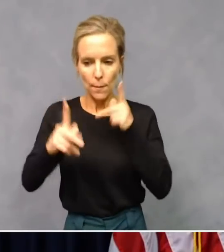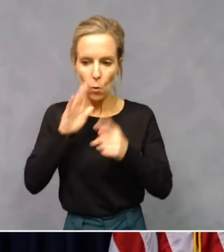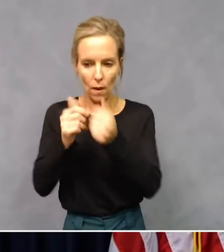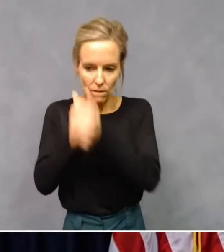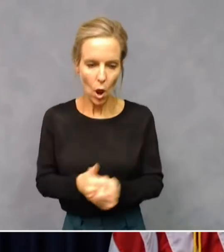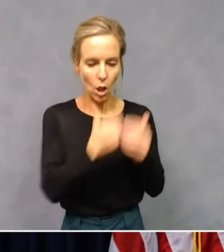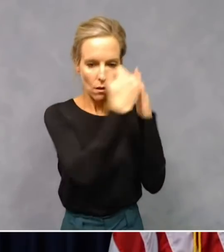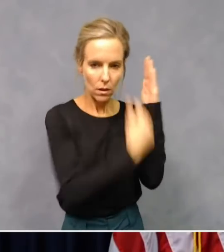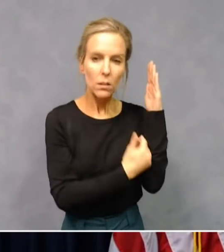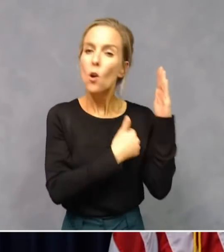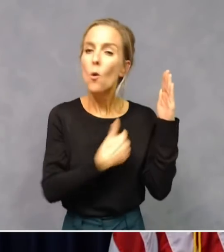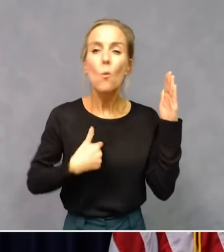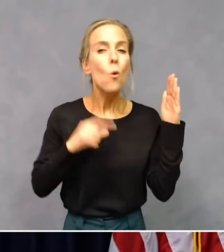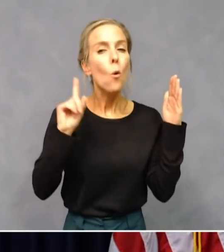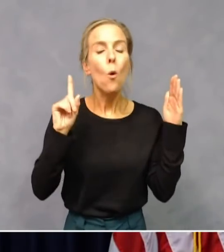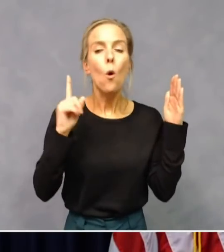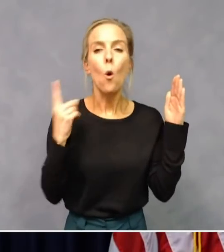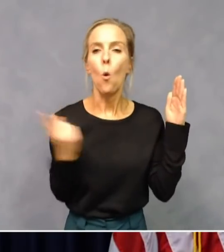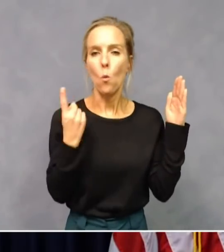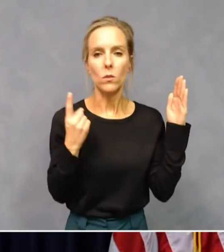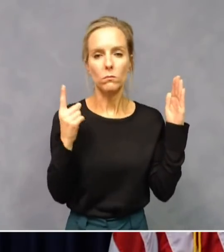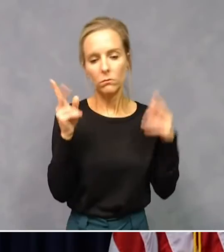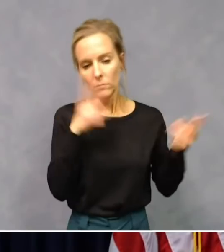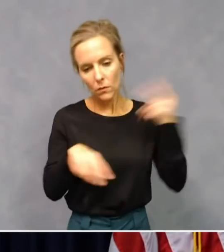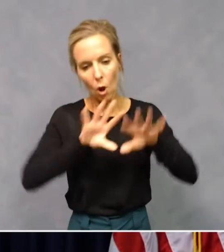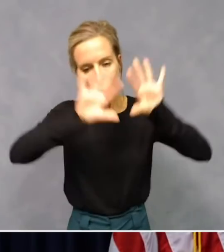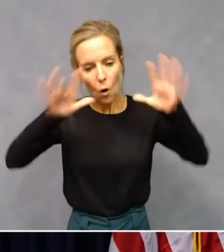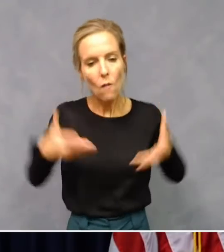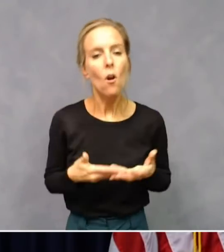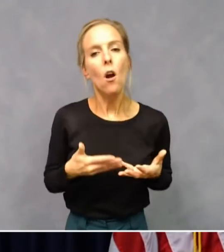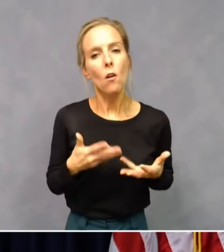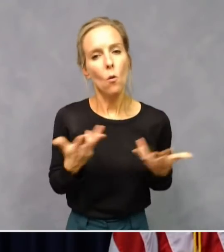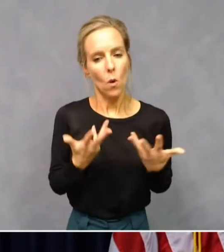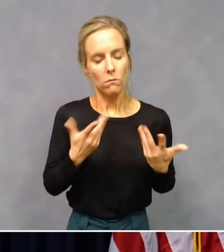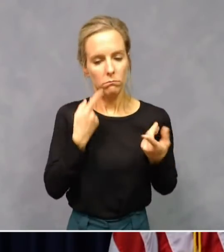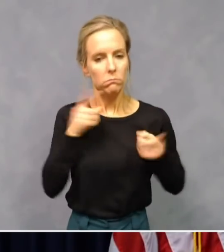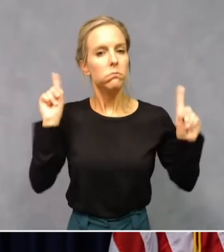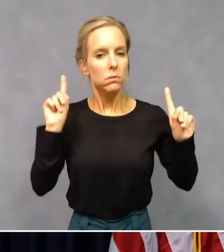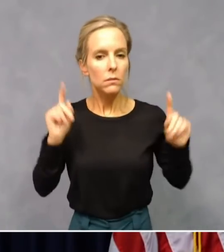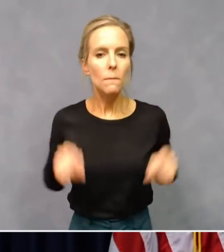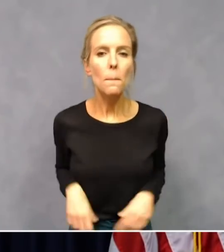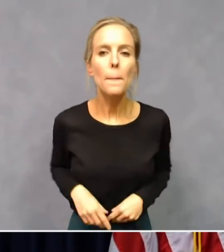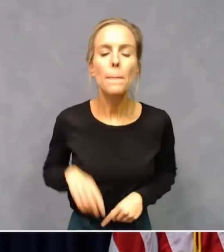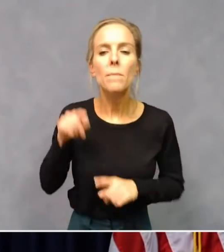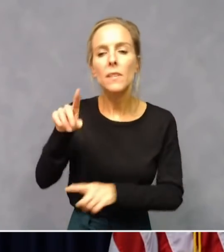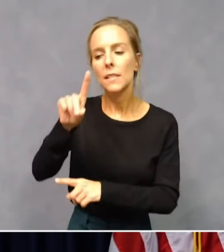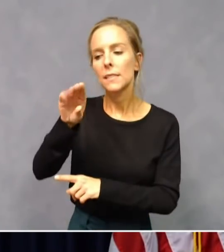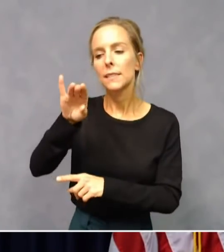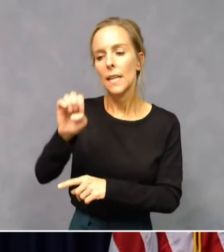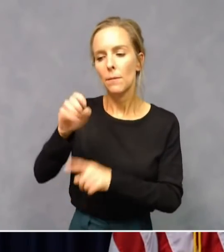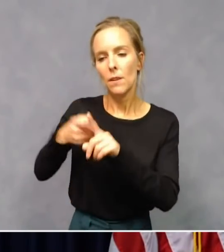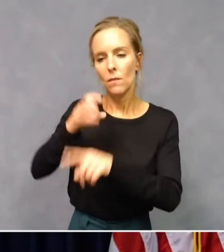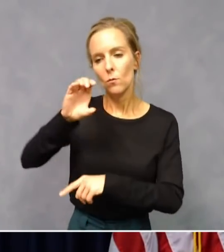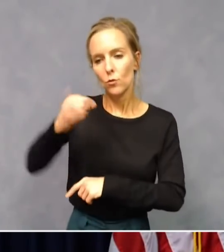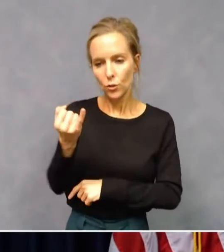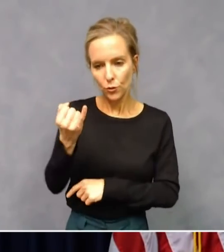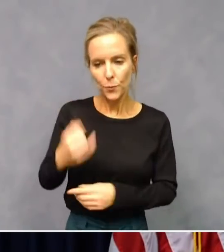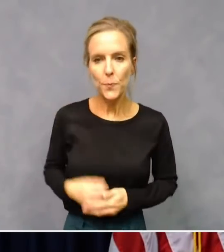just looking at overall effectiveness. Debbie Yetter from the Courier-Journal.